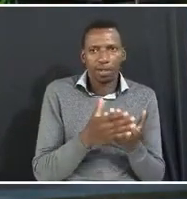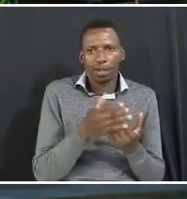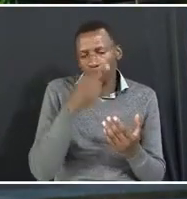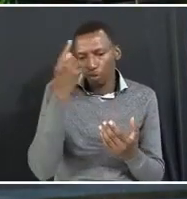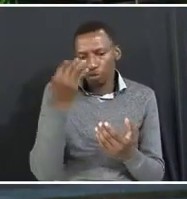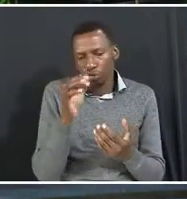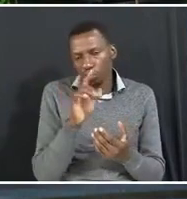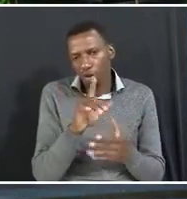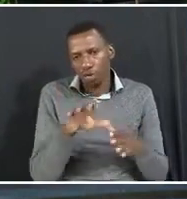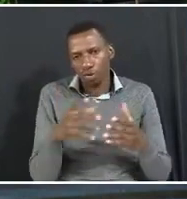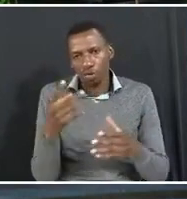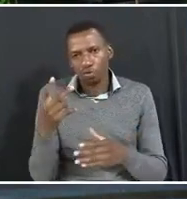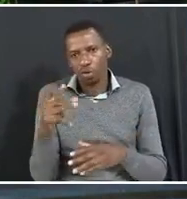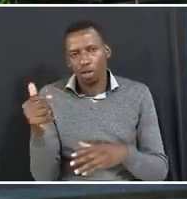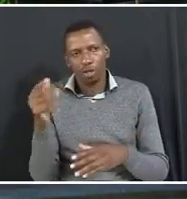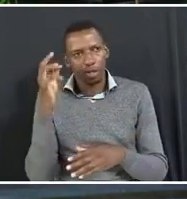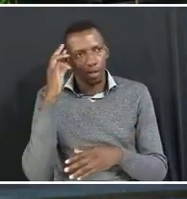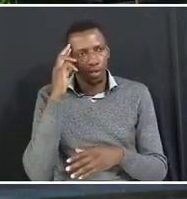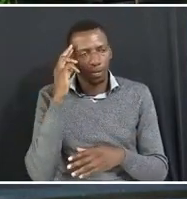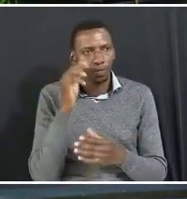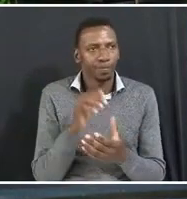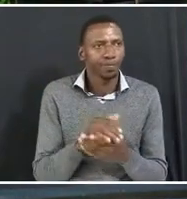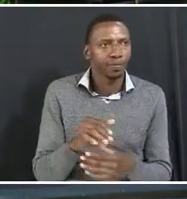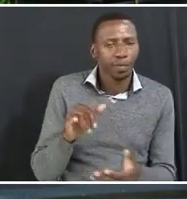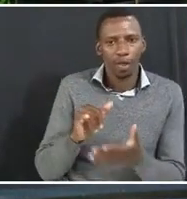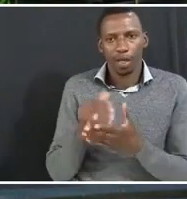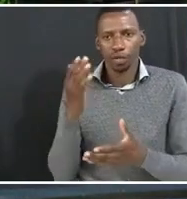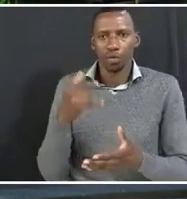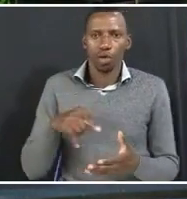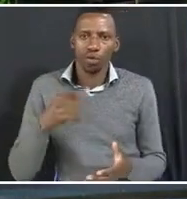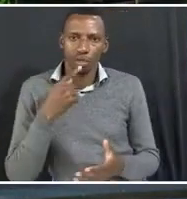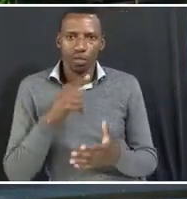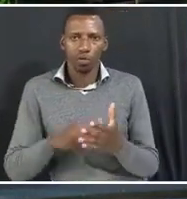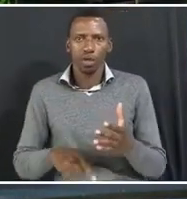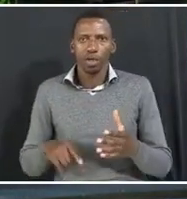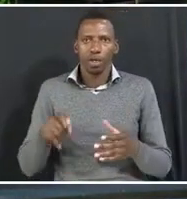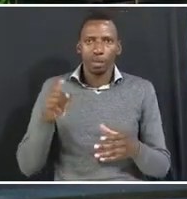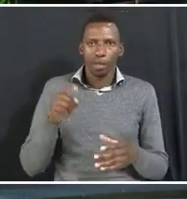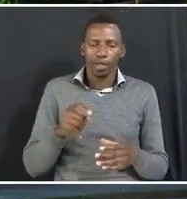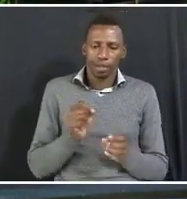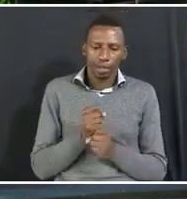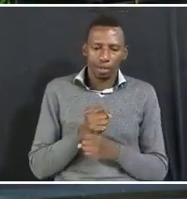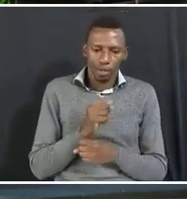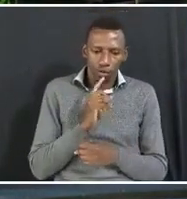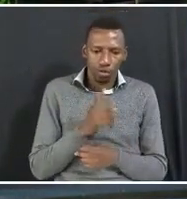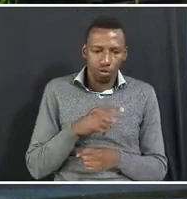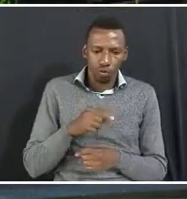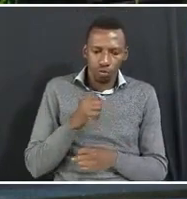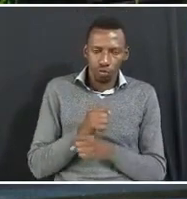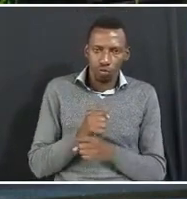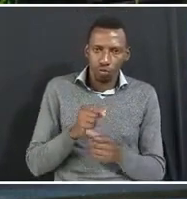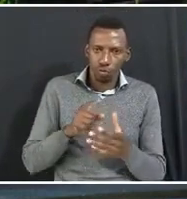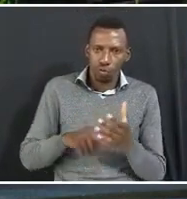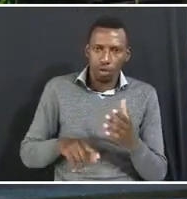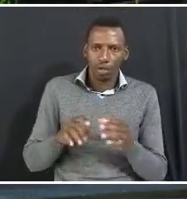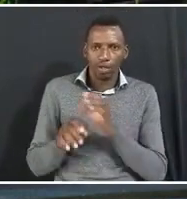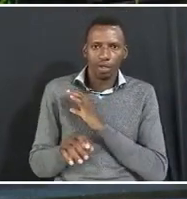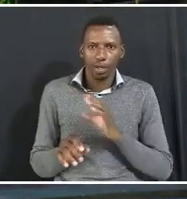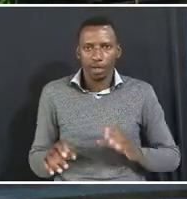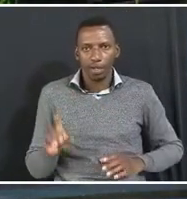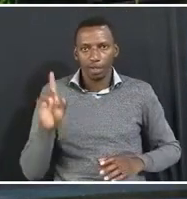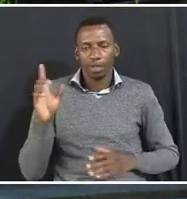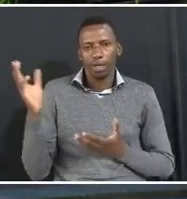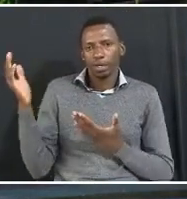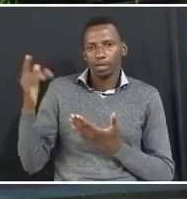two other reasons. So that's why we are saying we need to be deliberate to ensure that we do only that which Christ Jesus expects us to